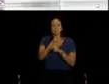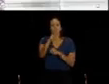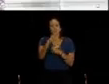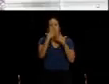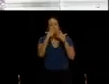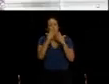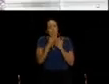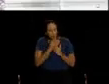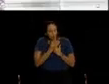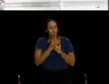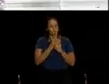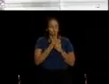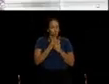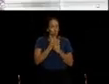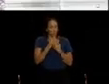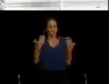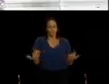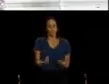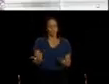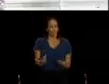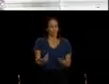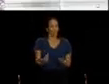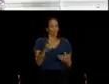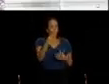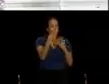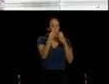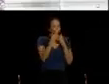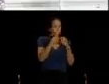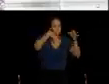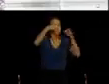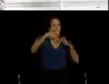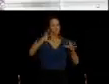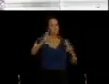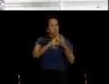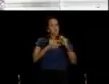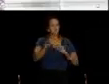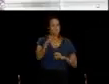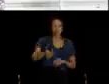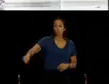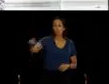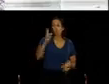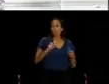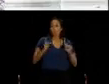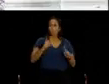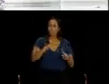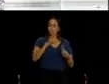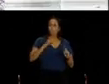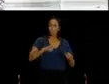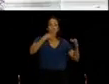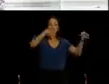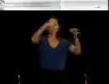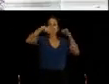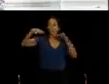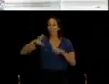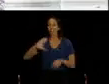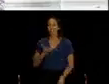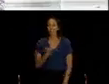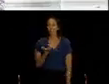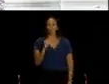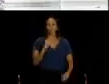to be the people who tell your own stories, that you are the people who should be telling your own stories. And